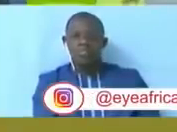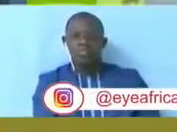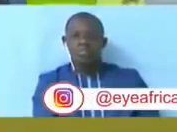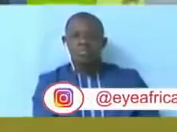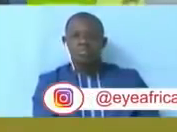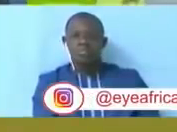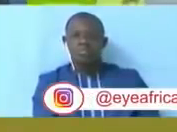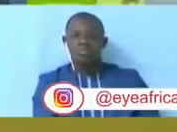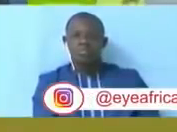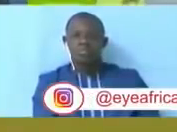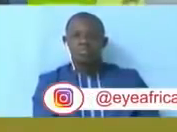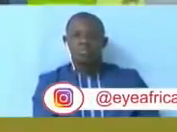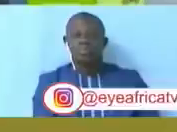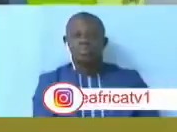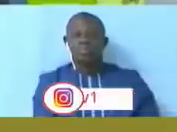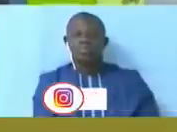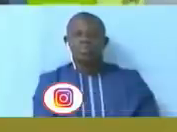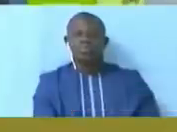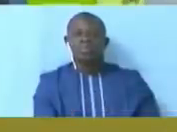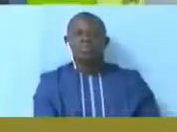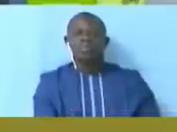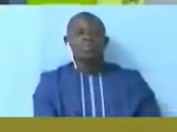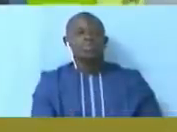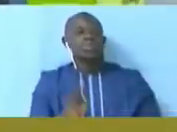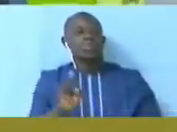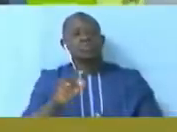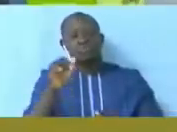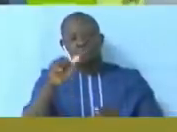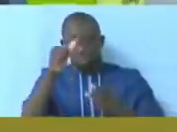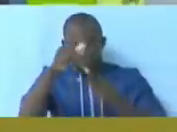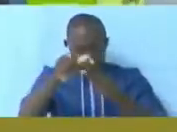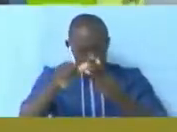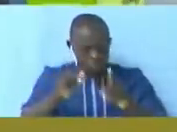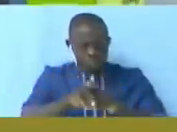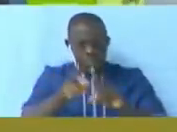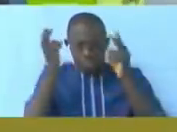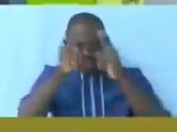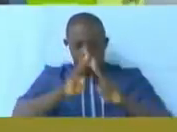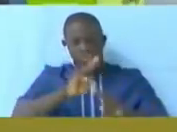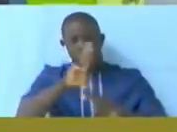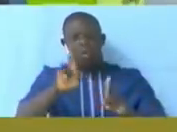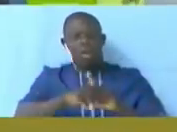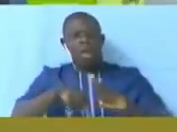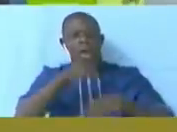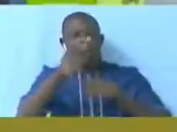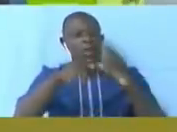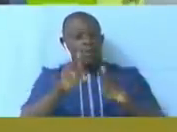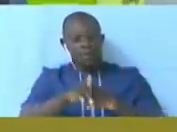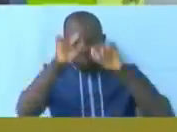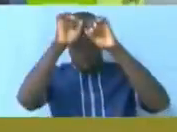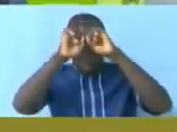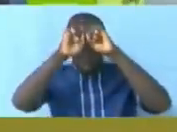It was not a witch hunting provision. It was not a provision intended for the state to victimize anybody,